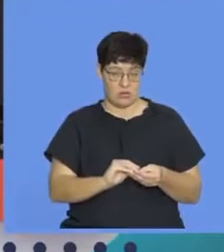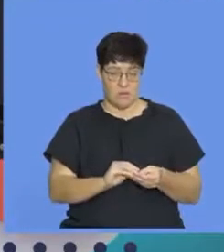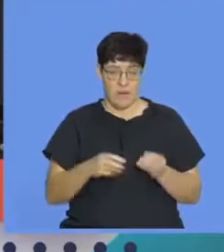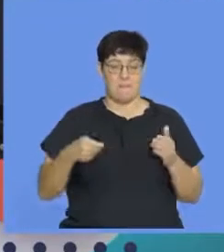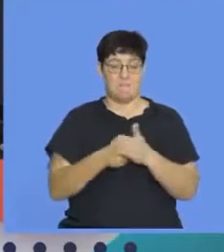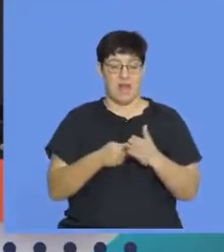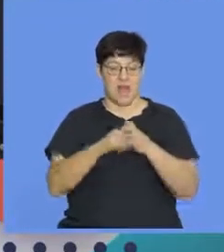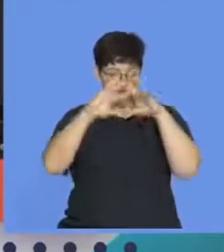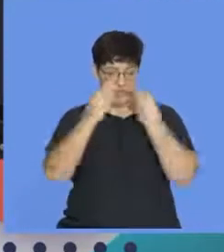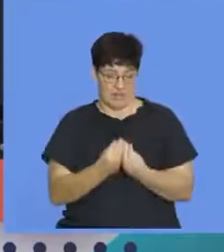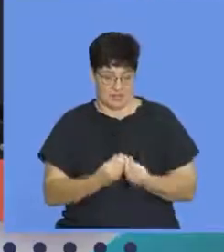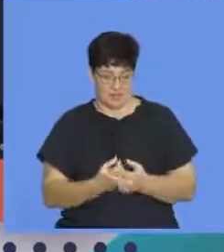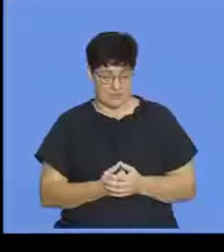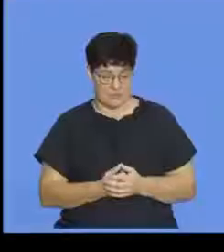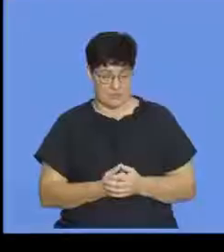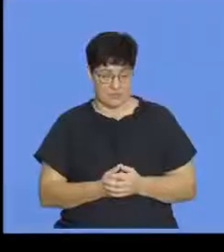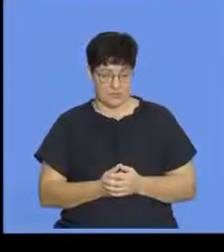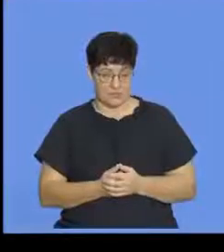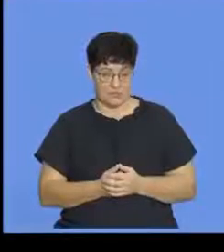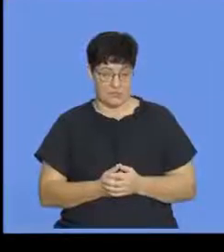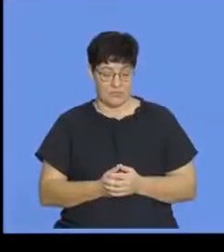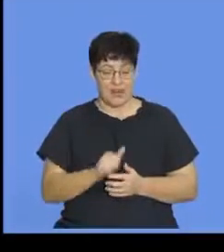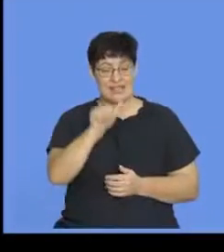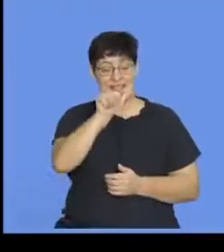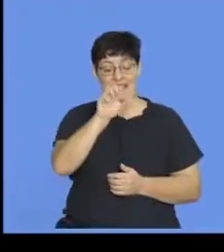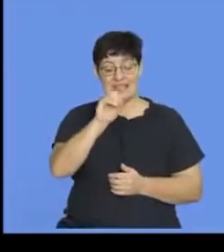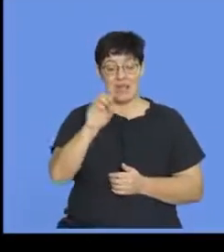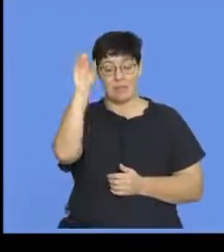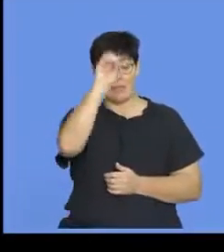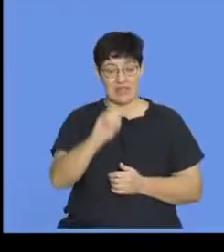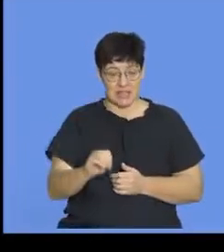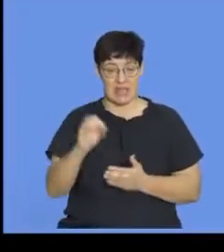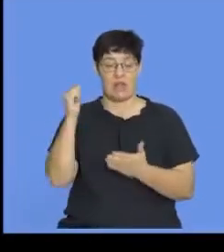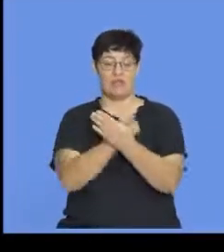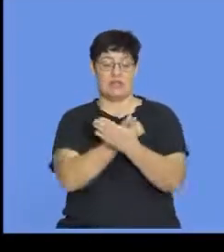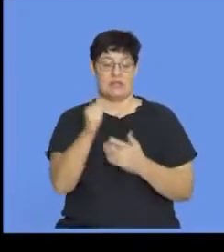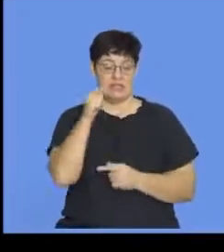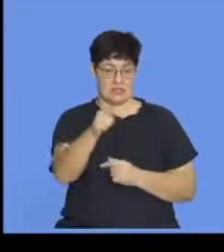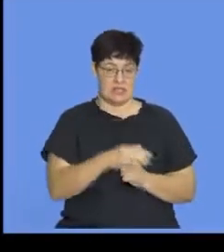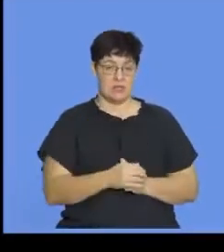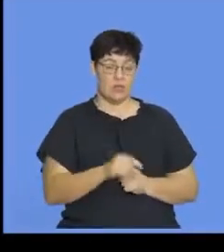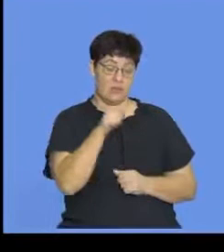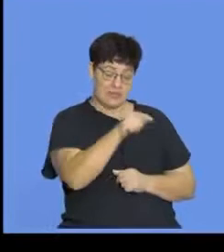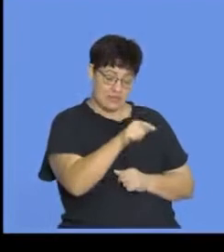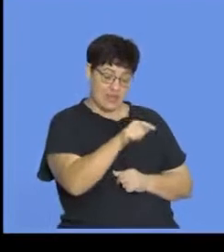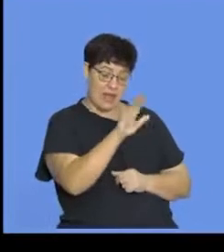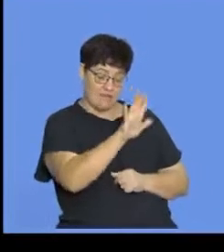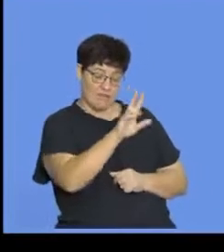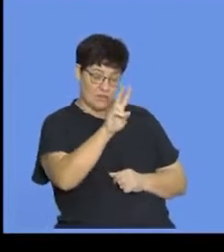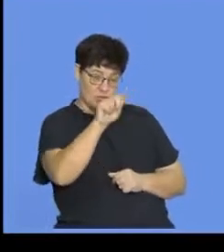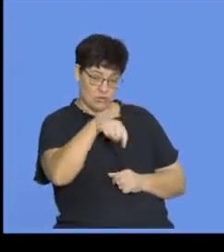purchases, right? But 60% of it is on credit, so you'll take 60% of